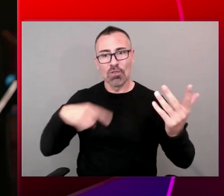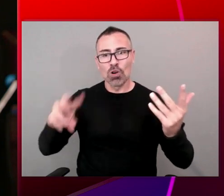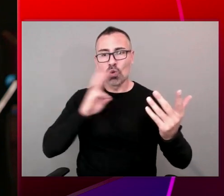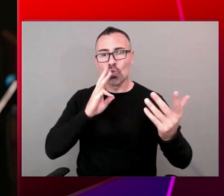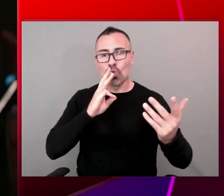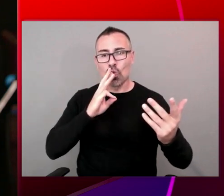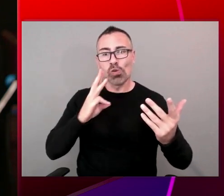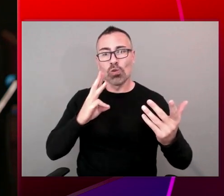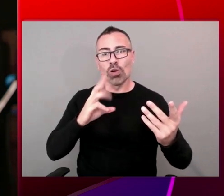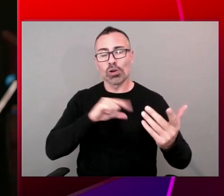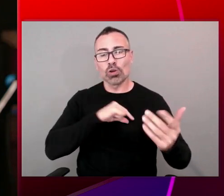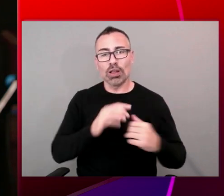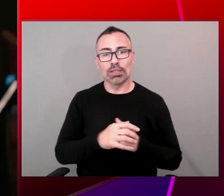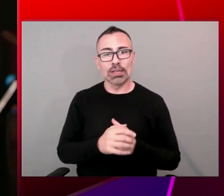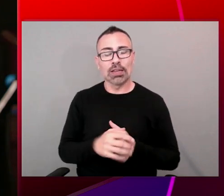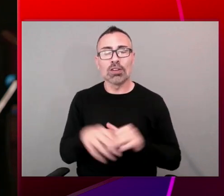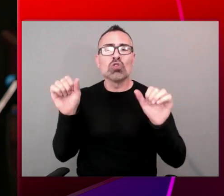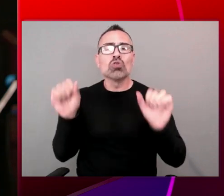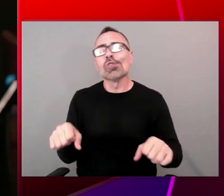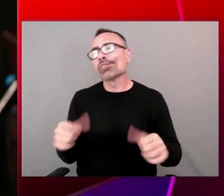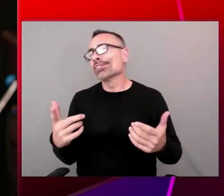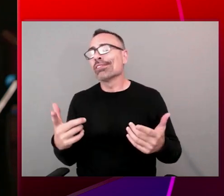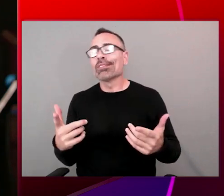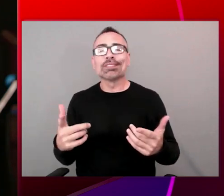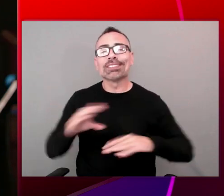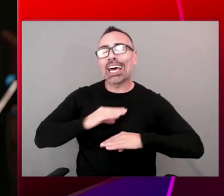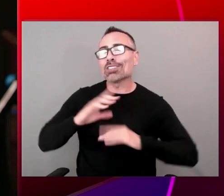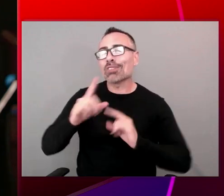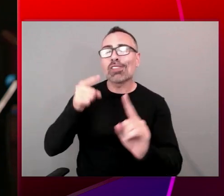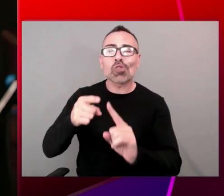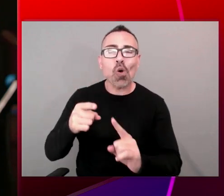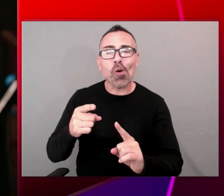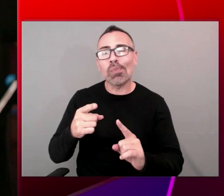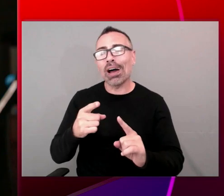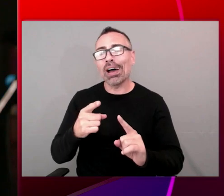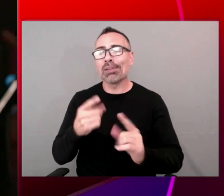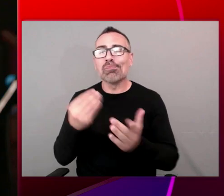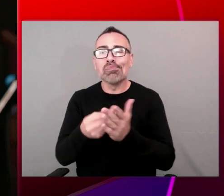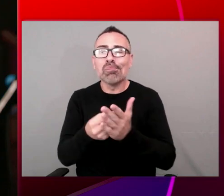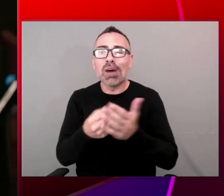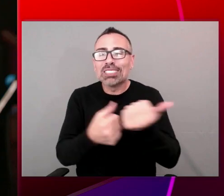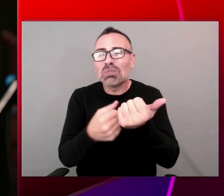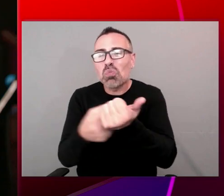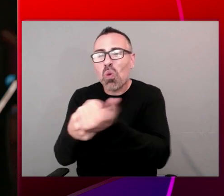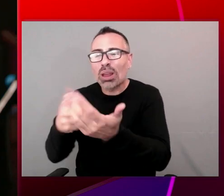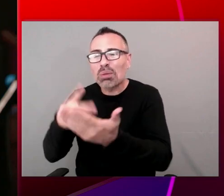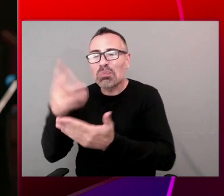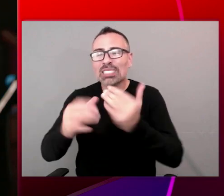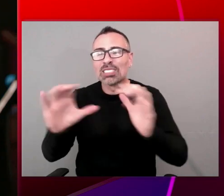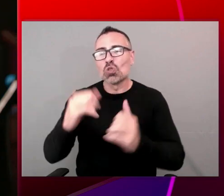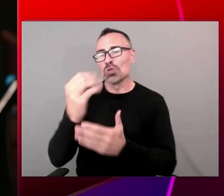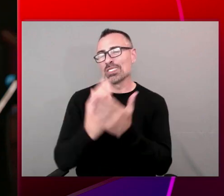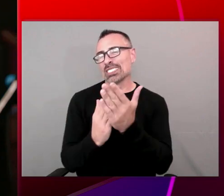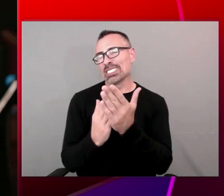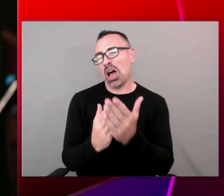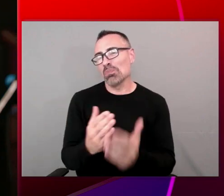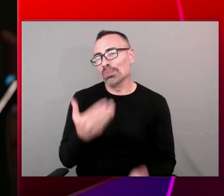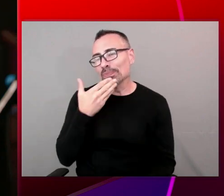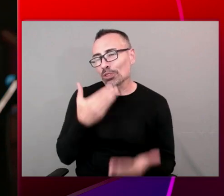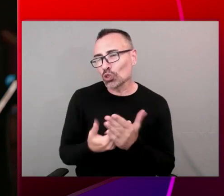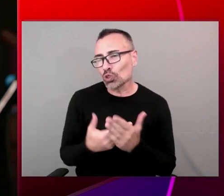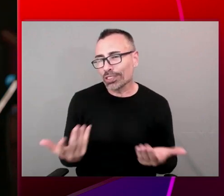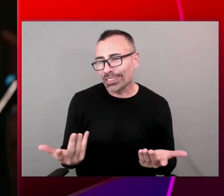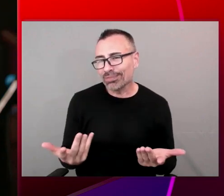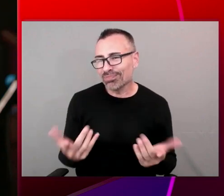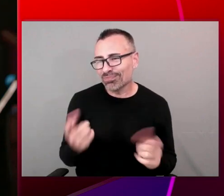positive goal by kind of funding some projects and yeah, you could do some good. But the bigger question I want to